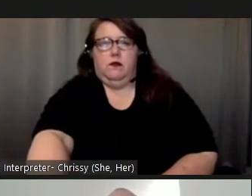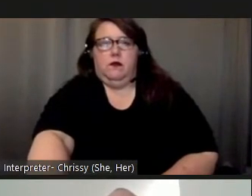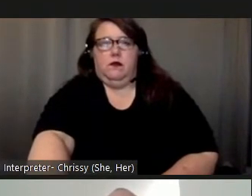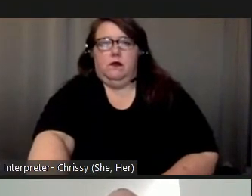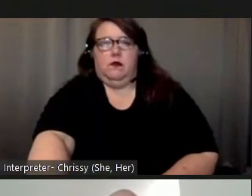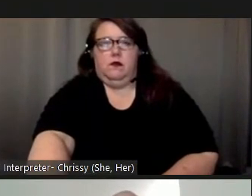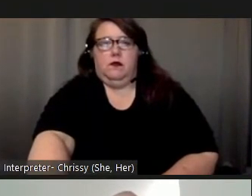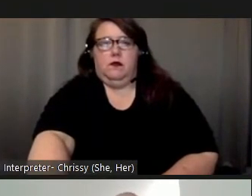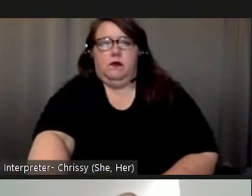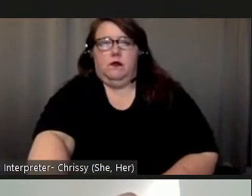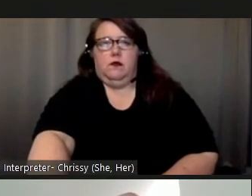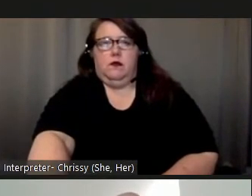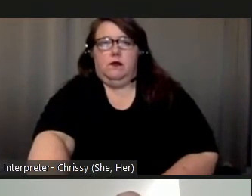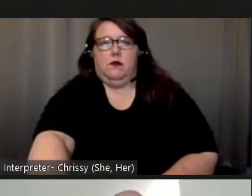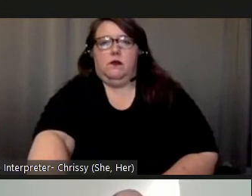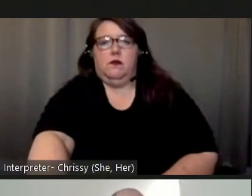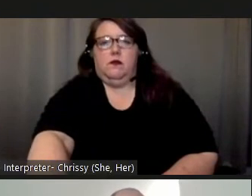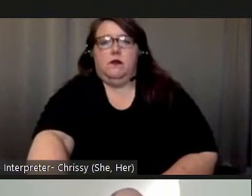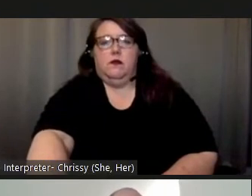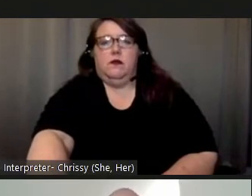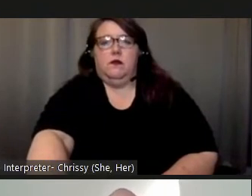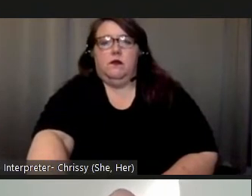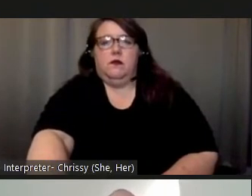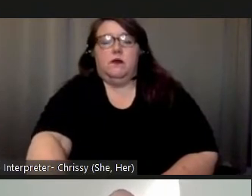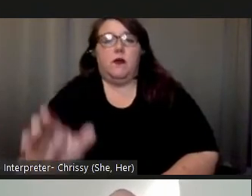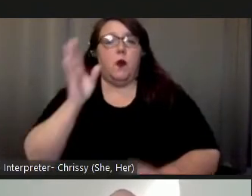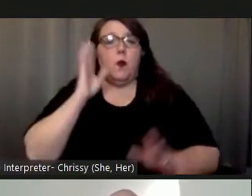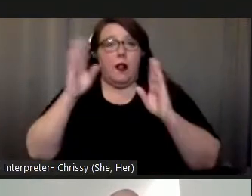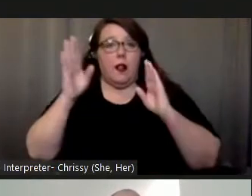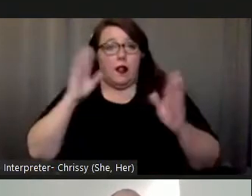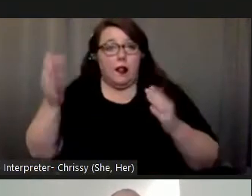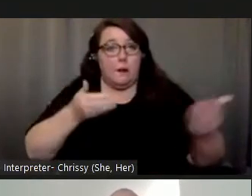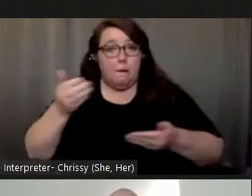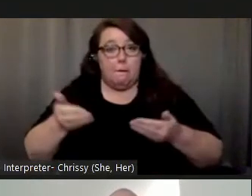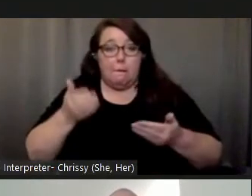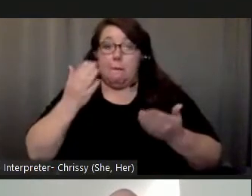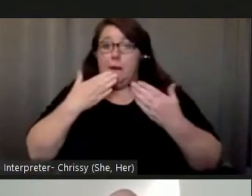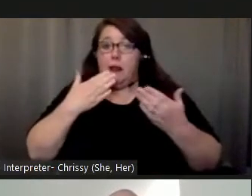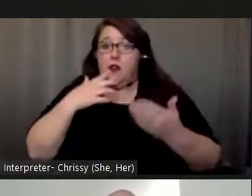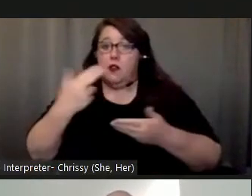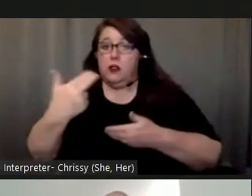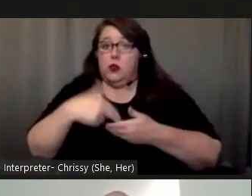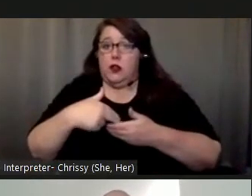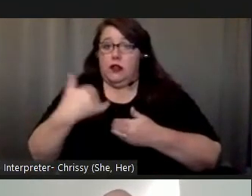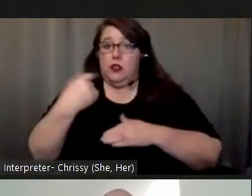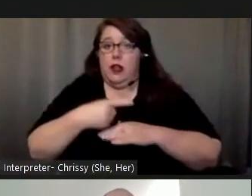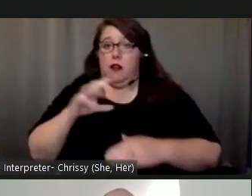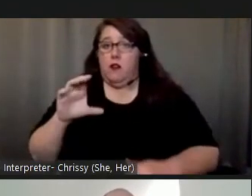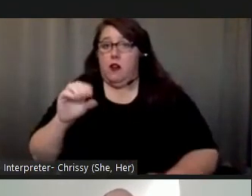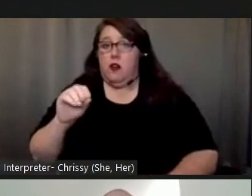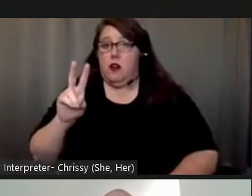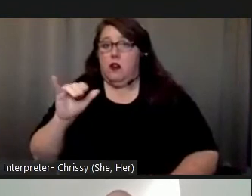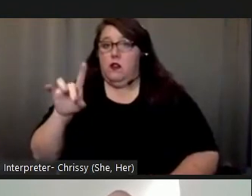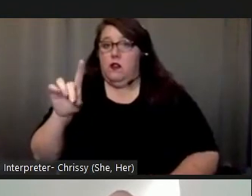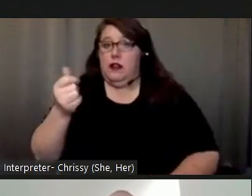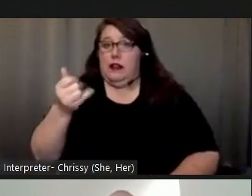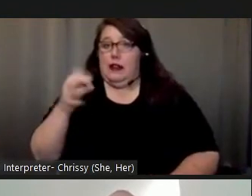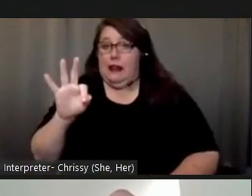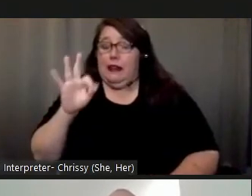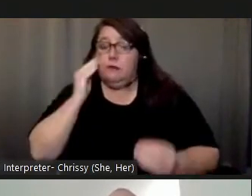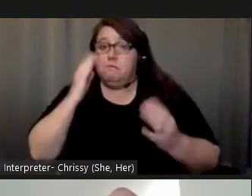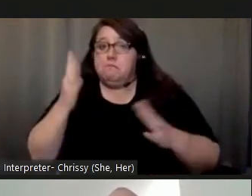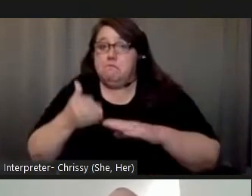All right, welcome everyone. Thank you for joining us today for our COVID-19 update. A few quick little